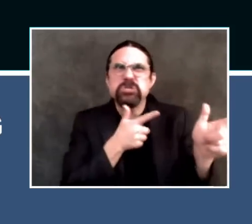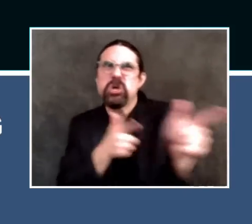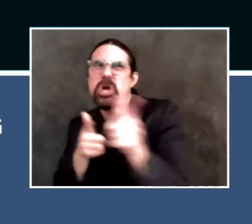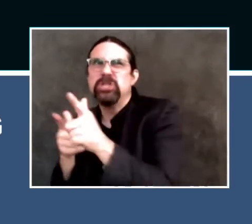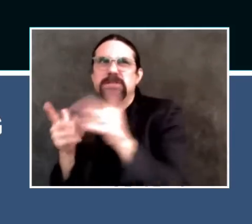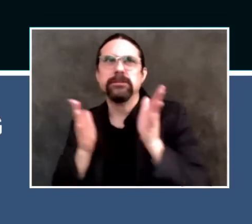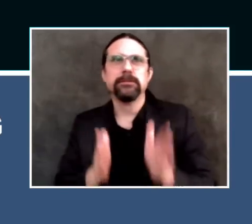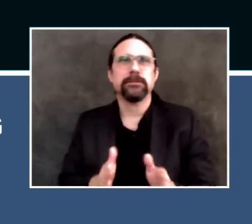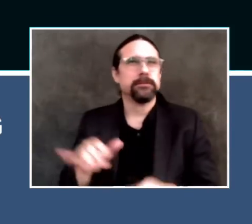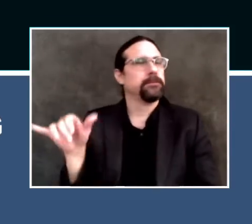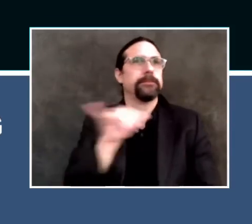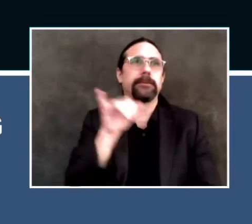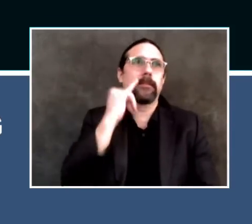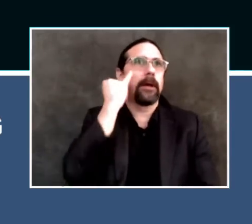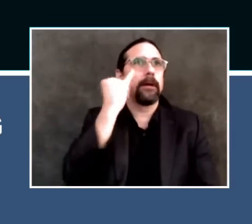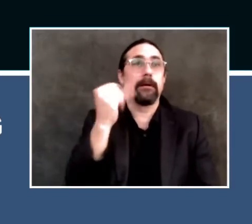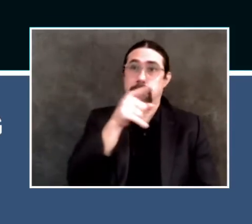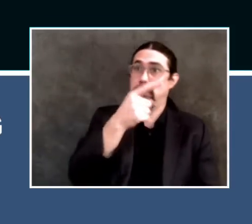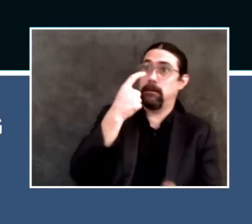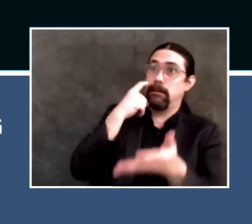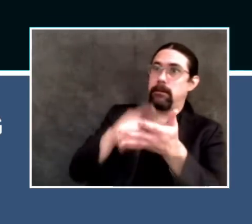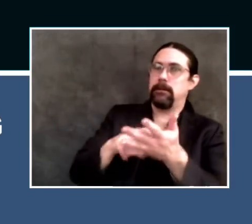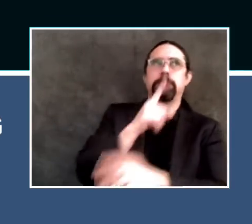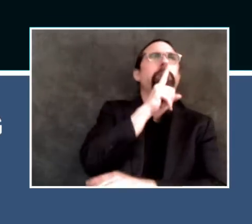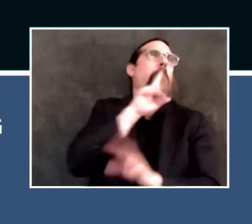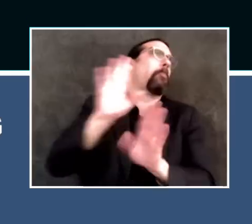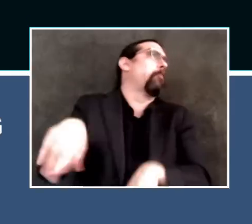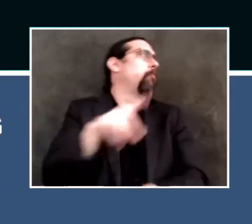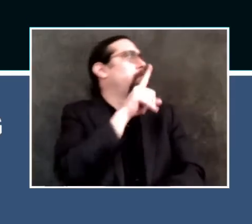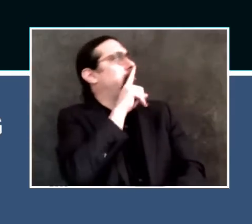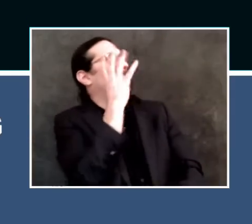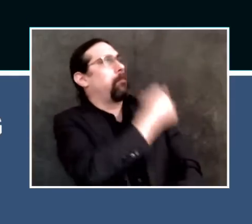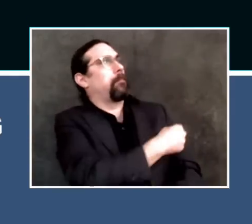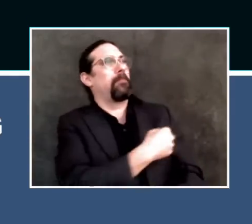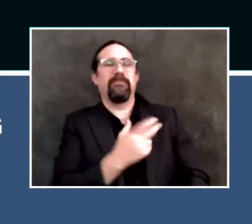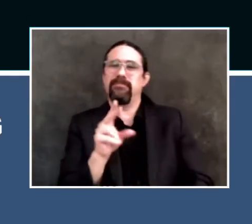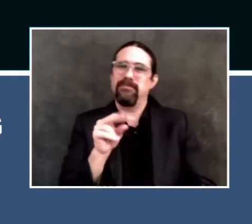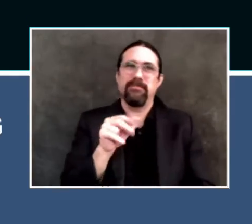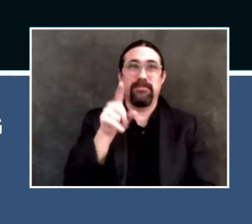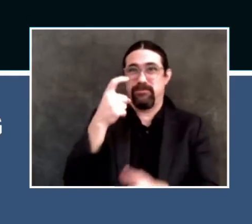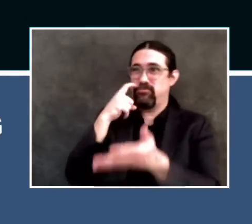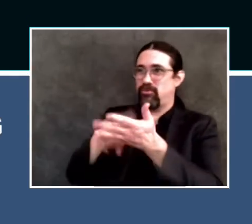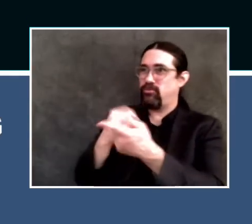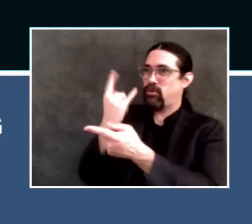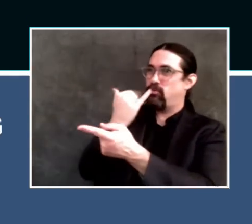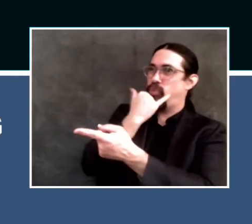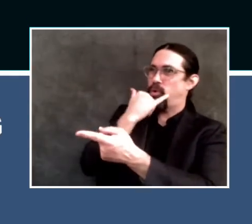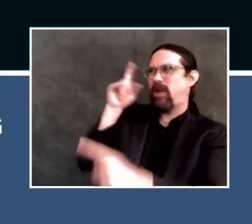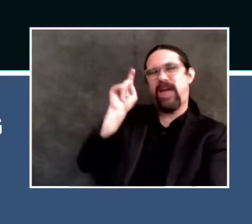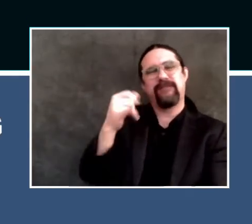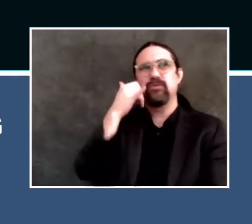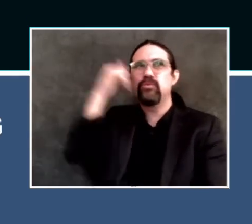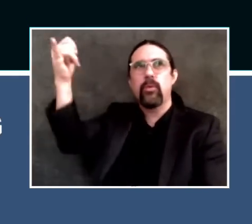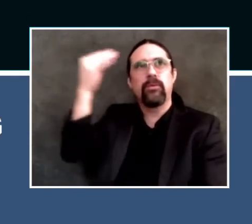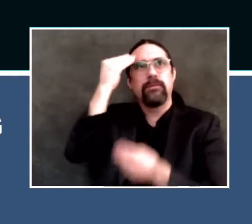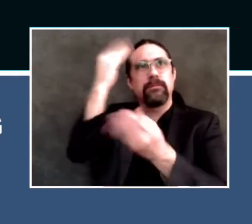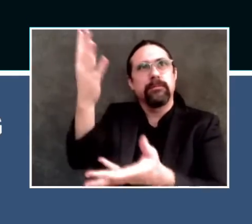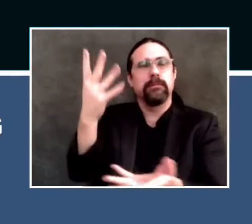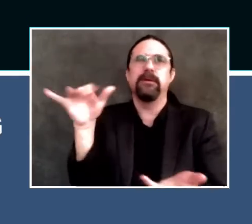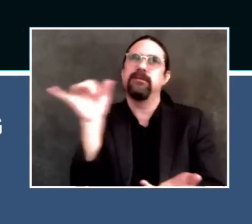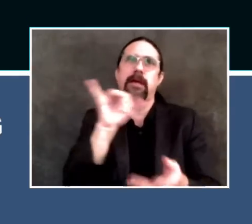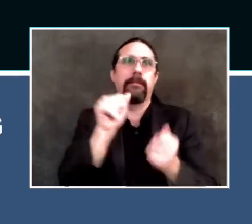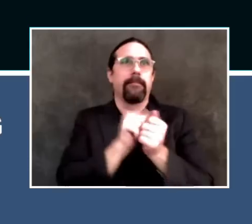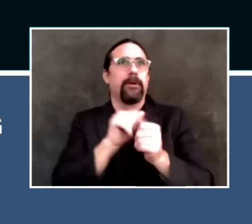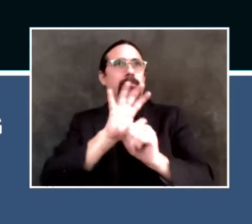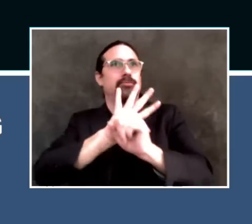the disease grows. We need you to call 311. Just call. Don't even think about it. Just call, report it, and help will come right away. That